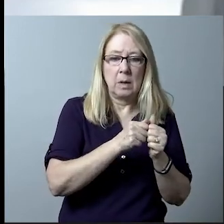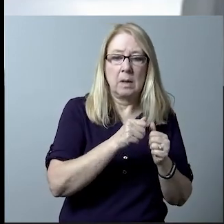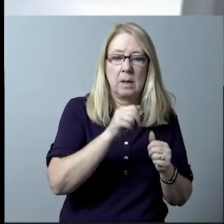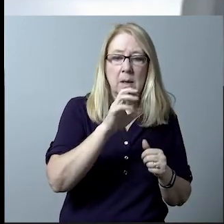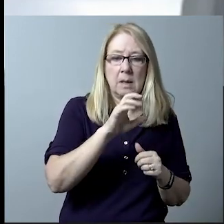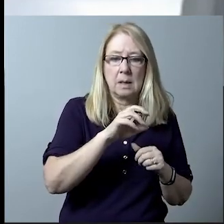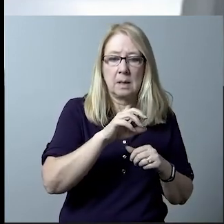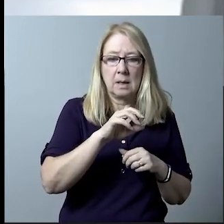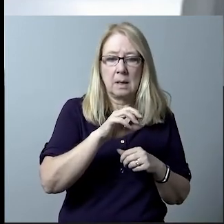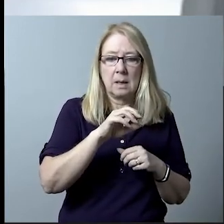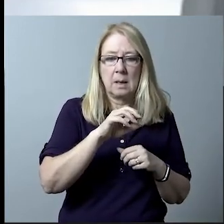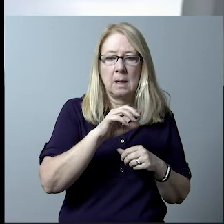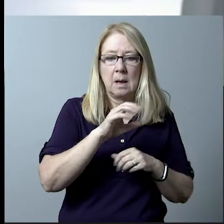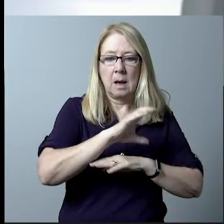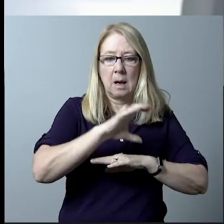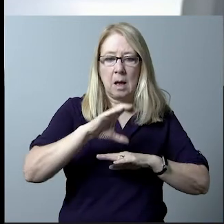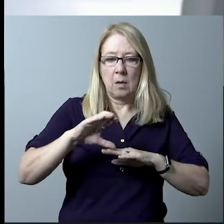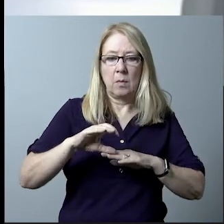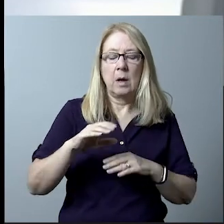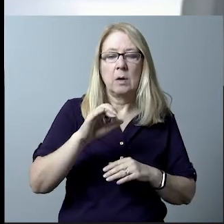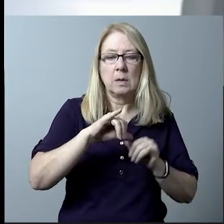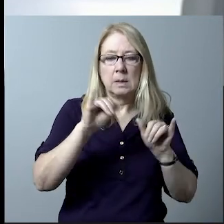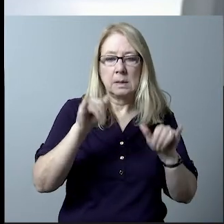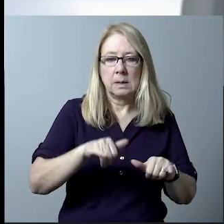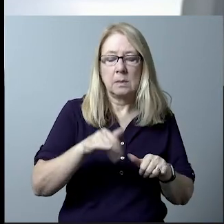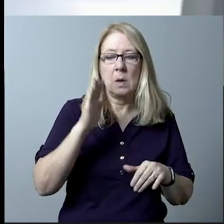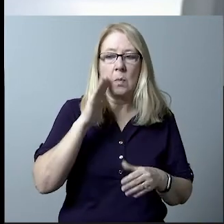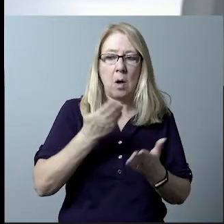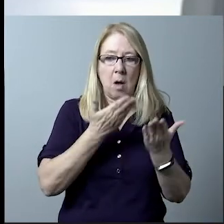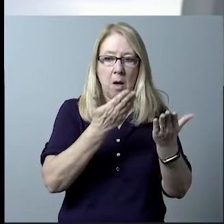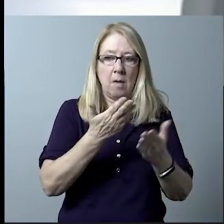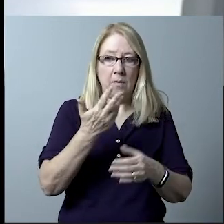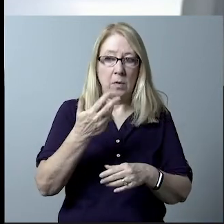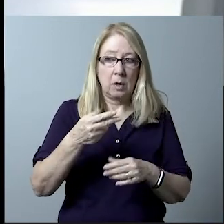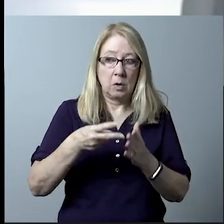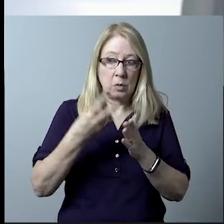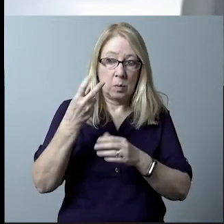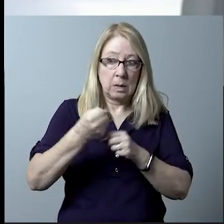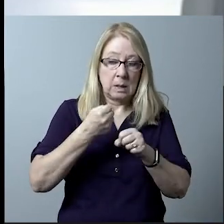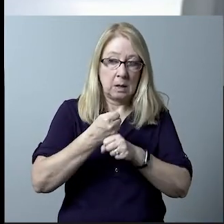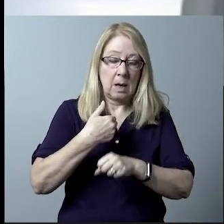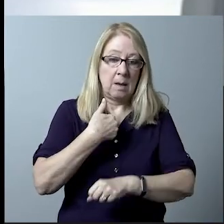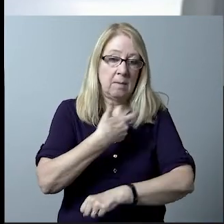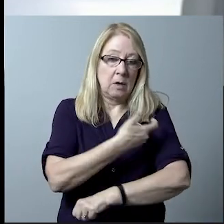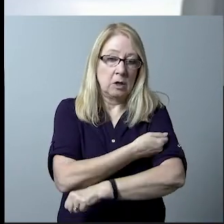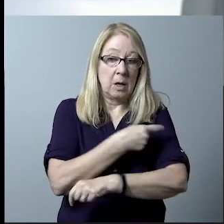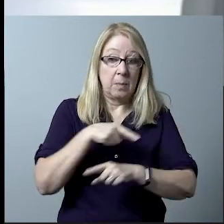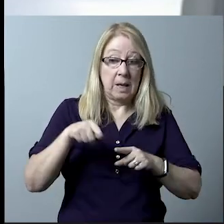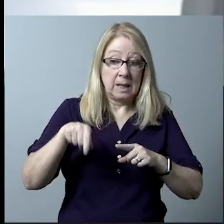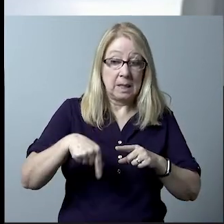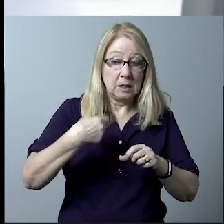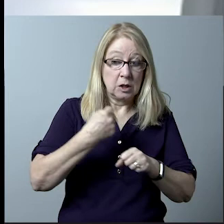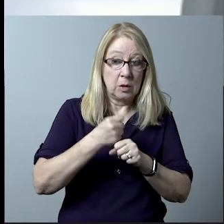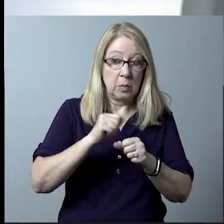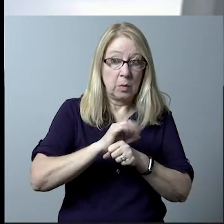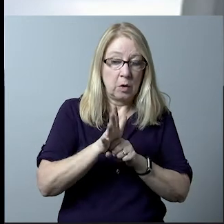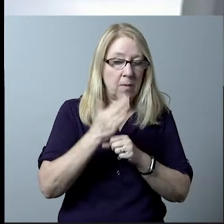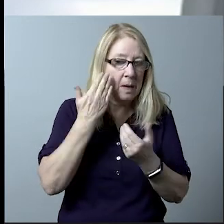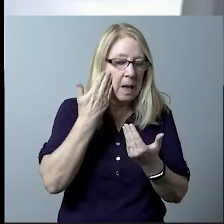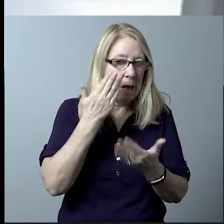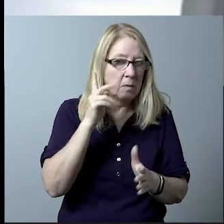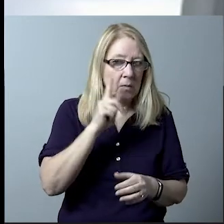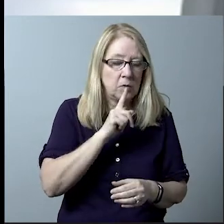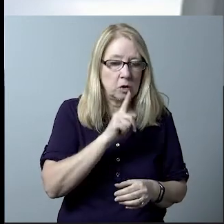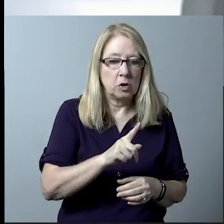with B Colorado through the system office. They usually will come down and offer flu shots twice a year. I don't know what their plan is based on COVID this